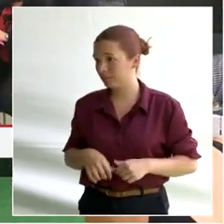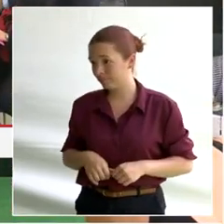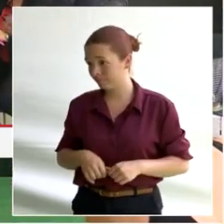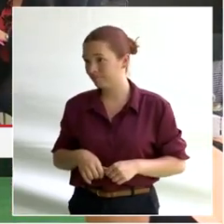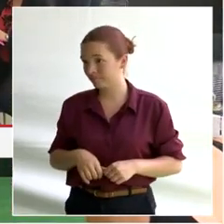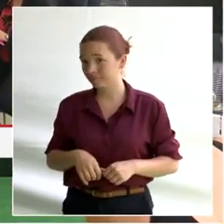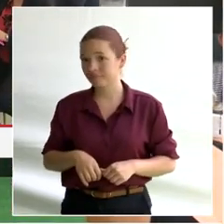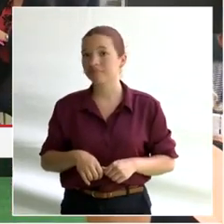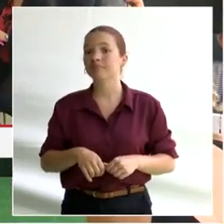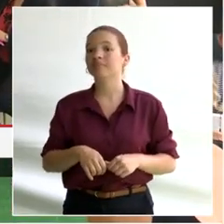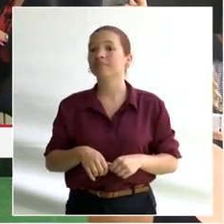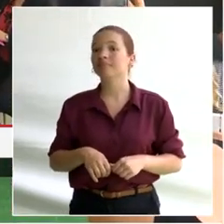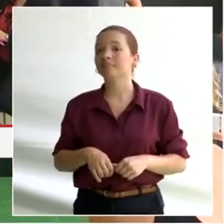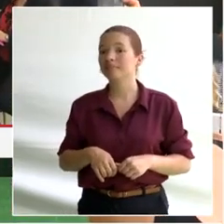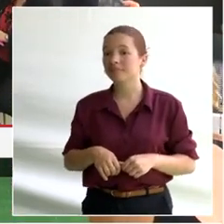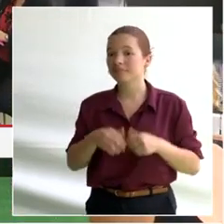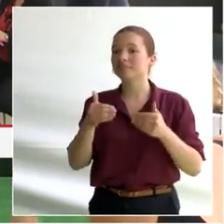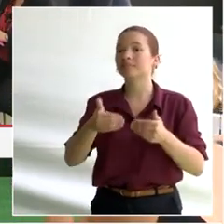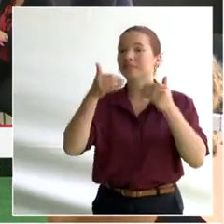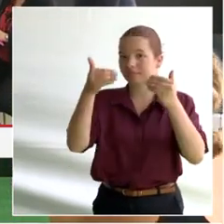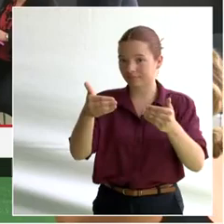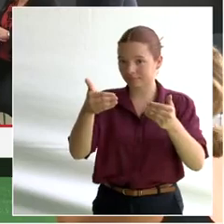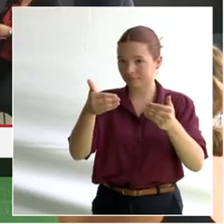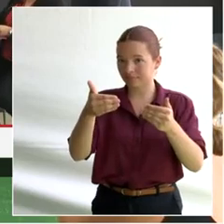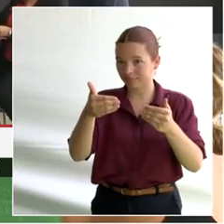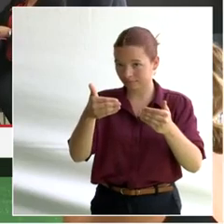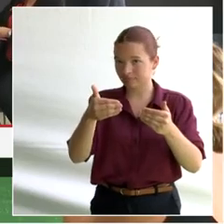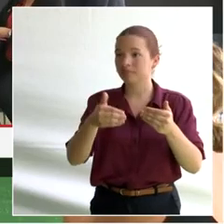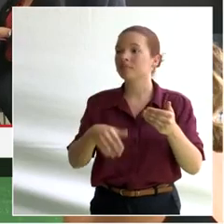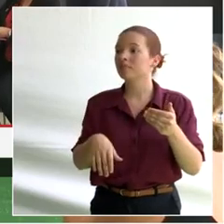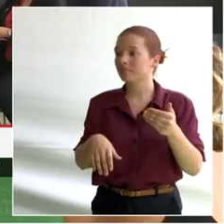Jeremiah. You've been up before. Here you go. Jeremiah. Okay, perfect.